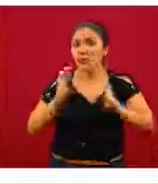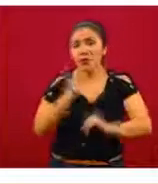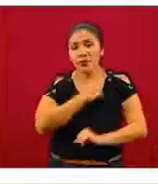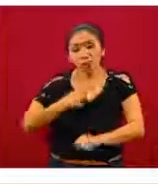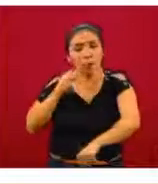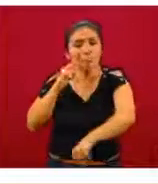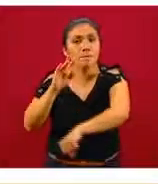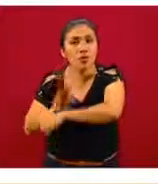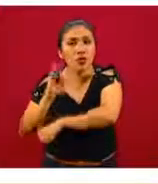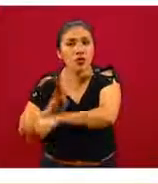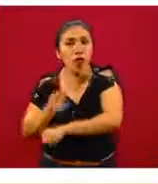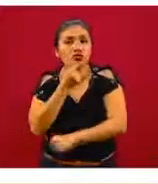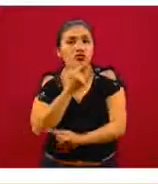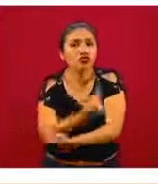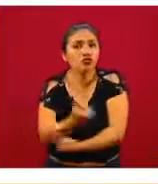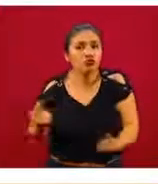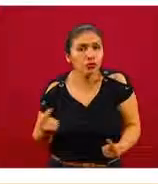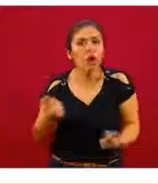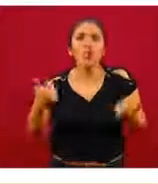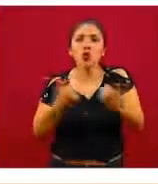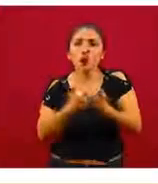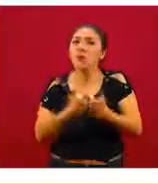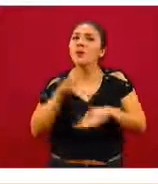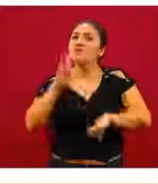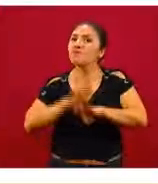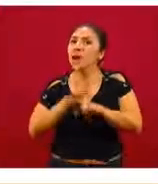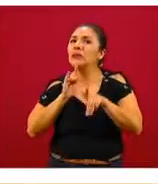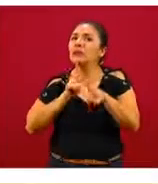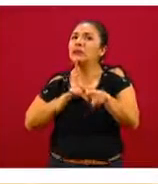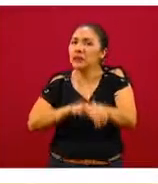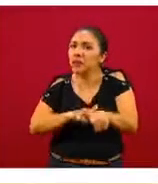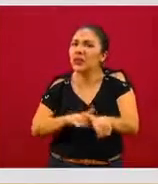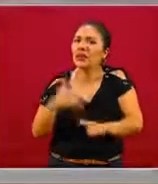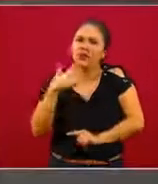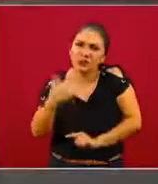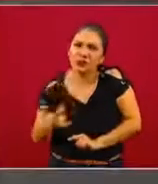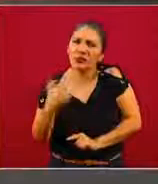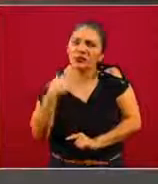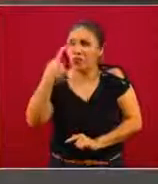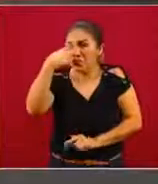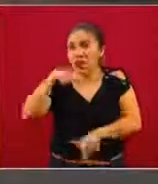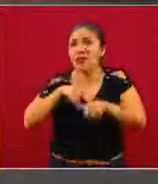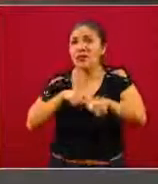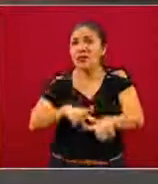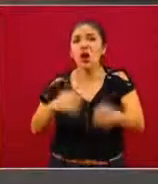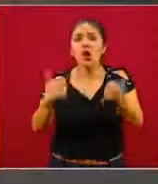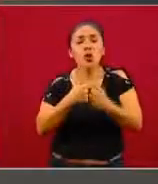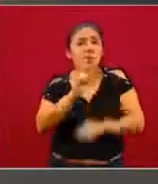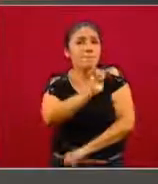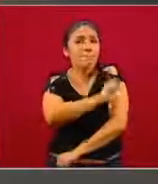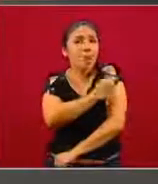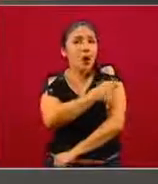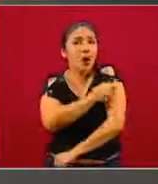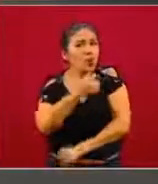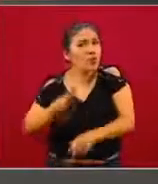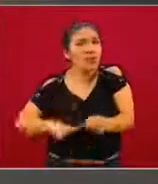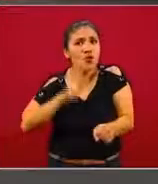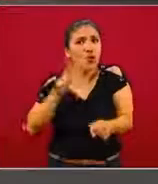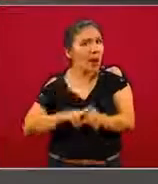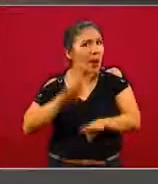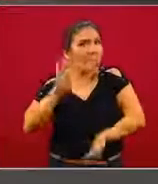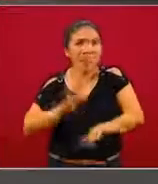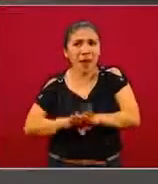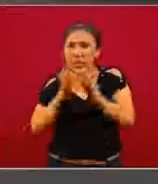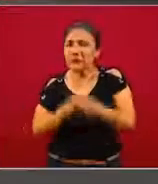then we wouldn't have the possibility of protecting our children. So these are essential services, and we need to make every effort to maintain those